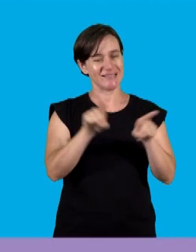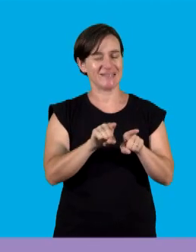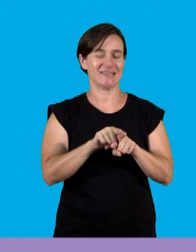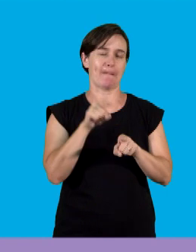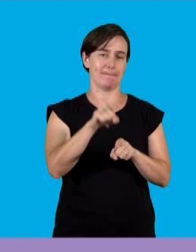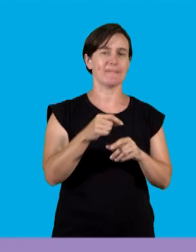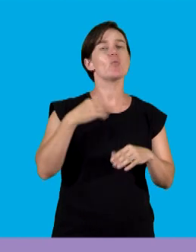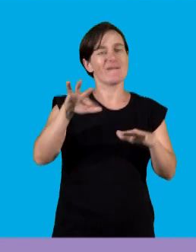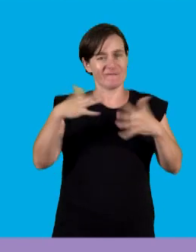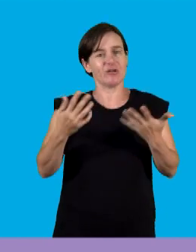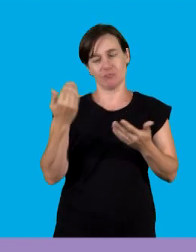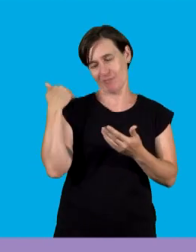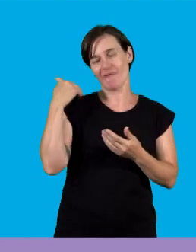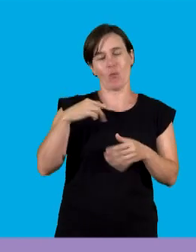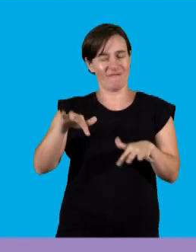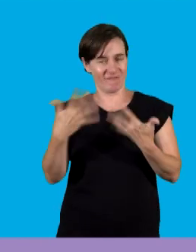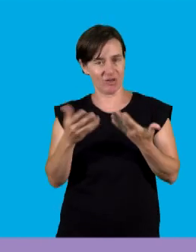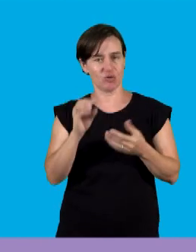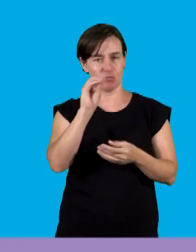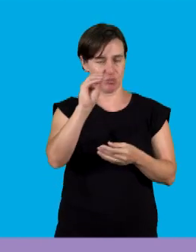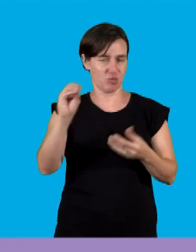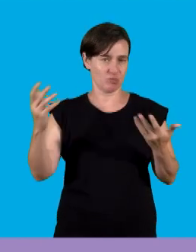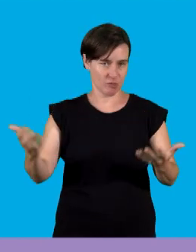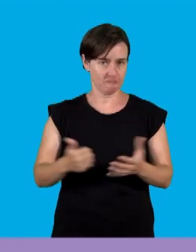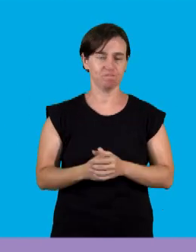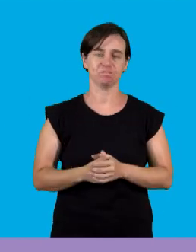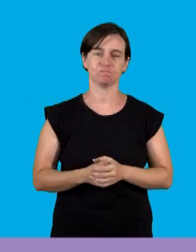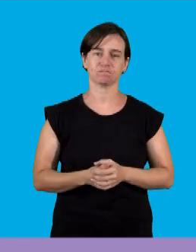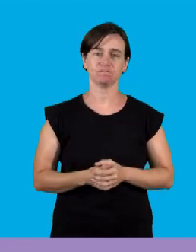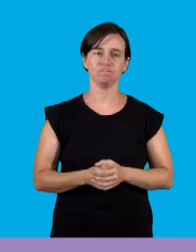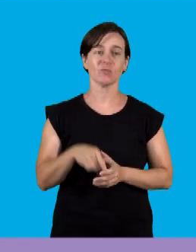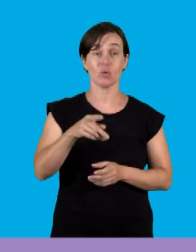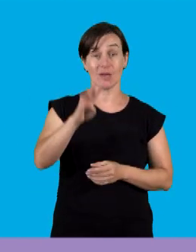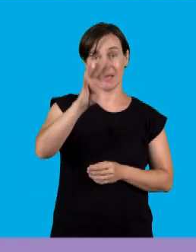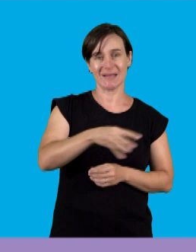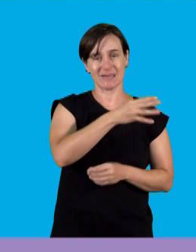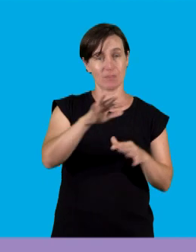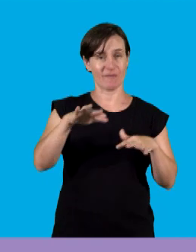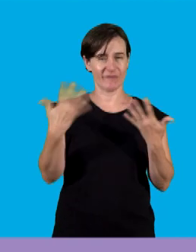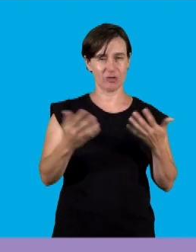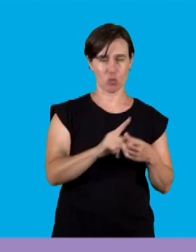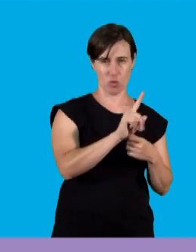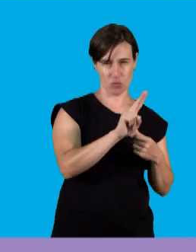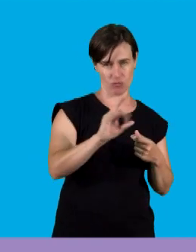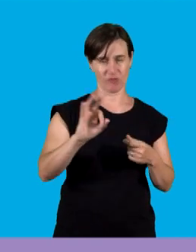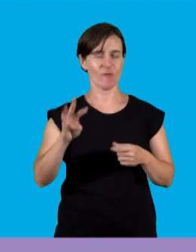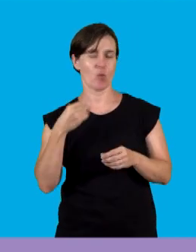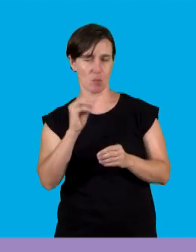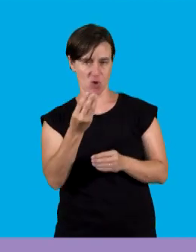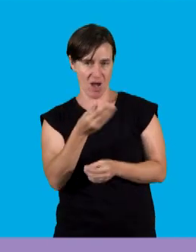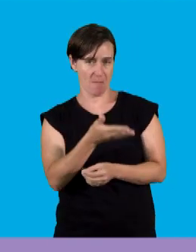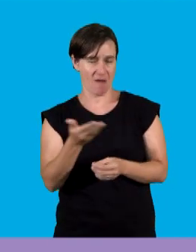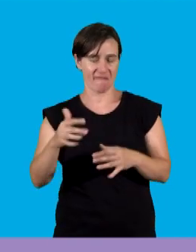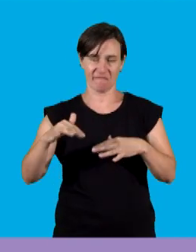and of course we already shaded in that 4th block there. So our table is already filled out with the first 4